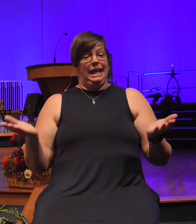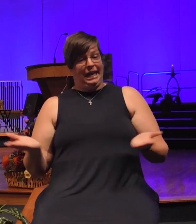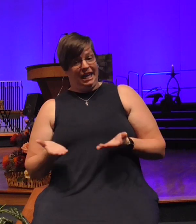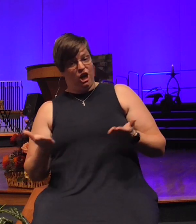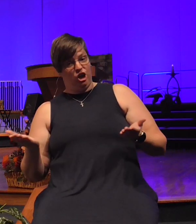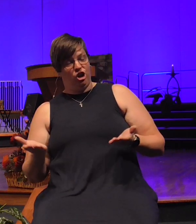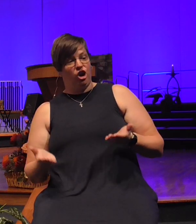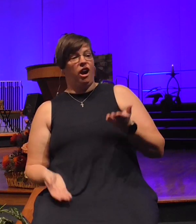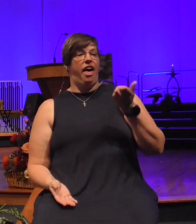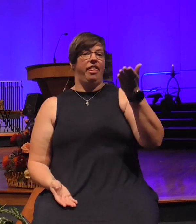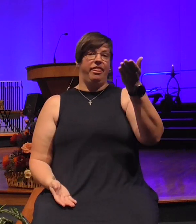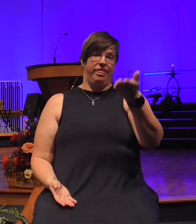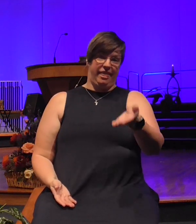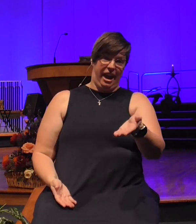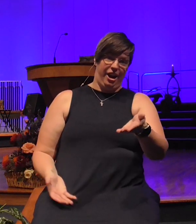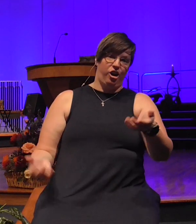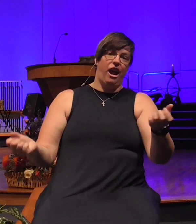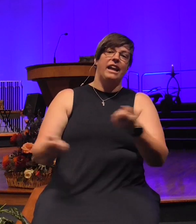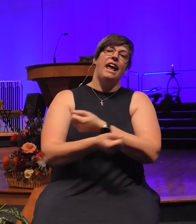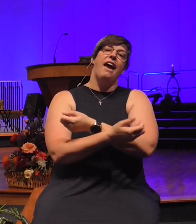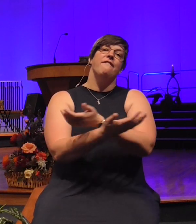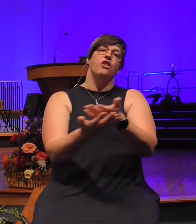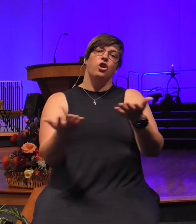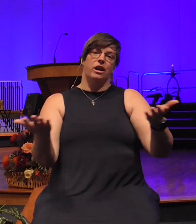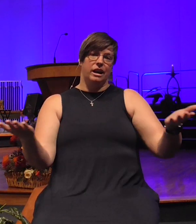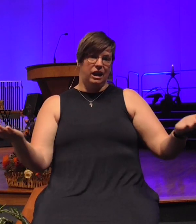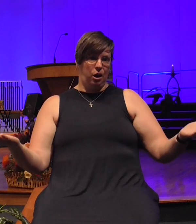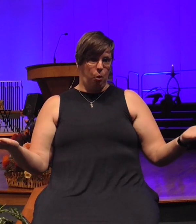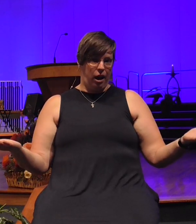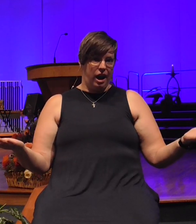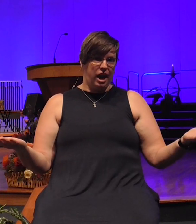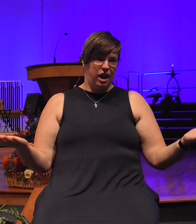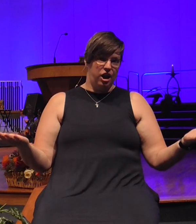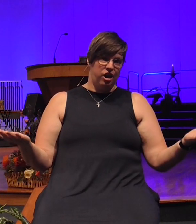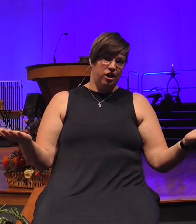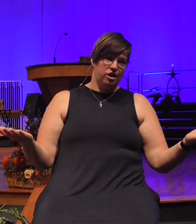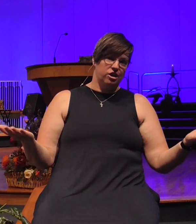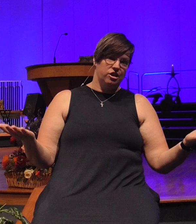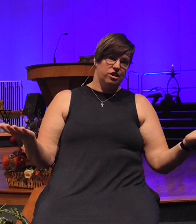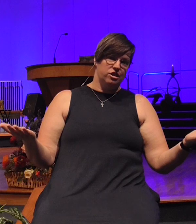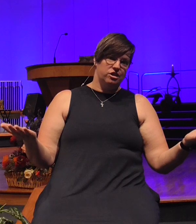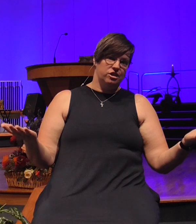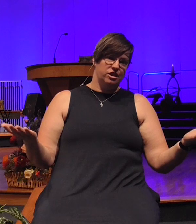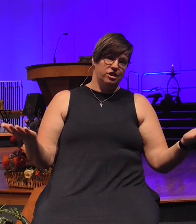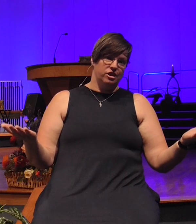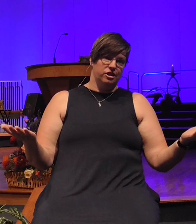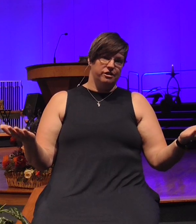here, there, and everywhere.